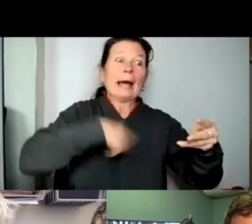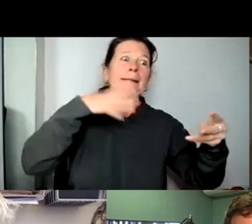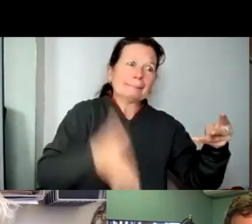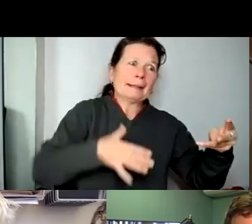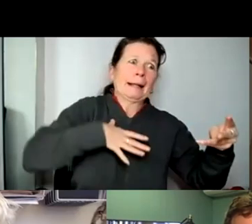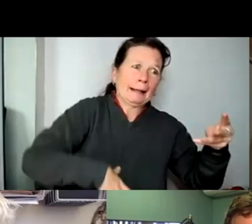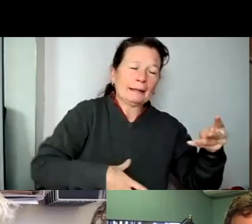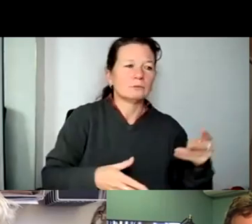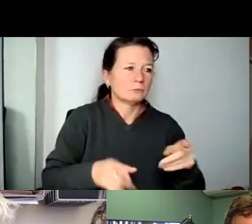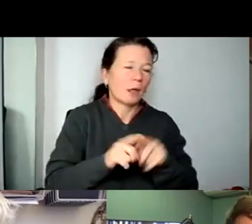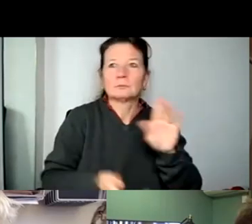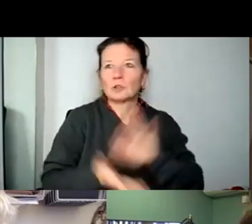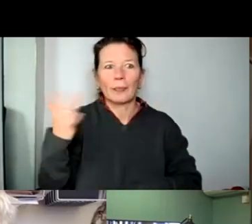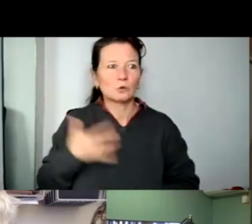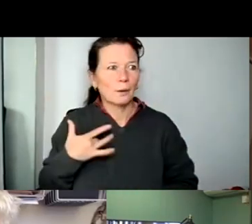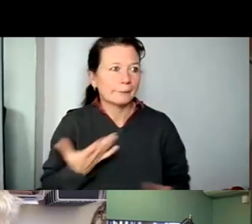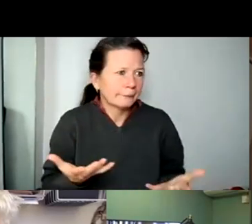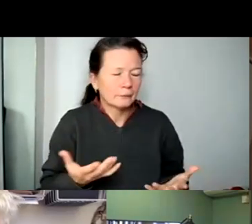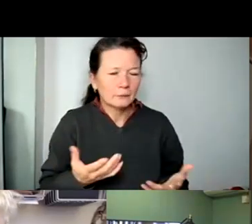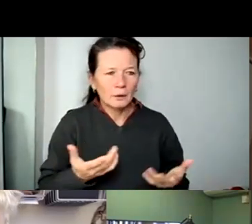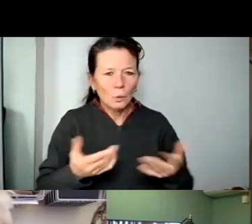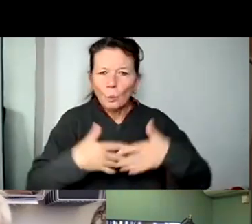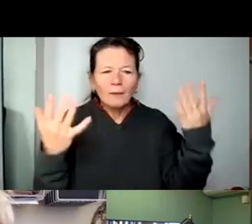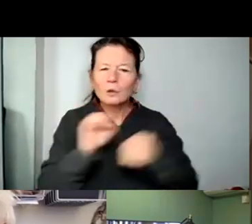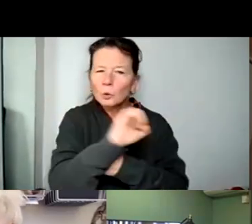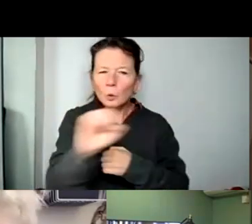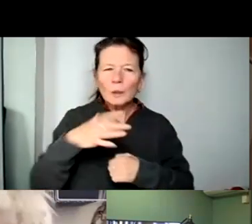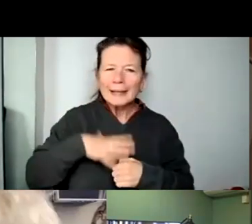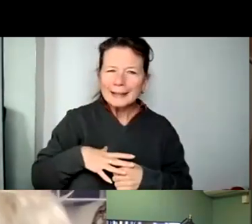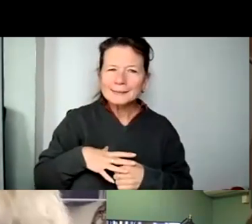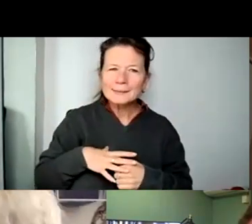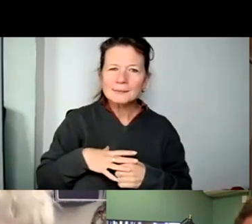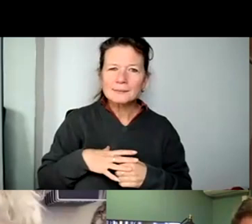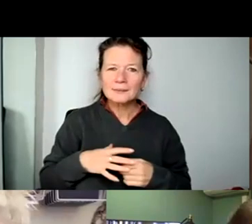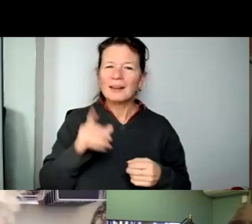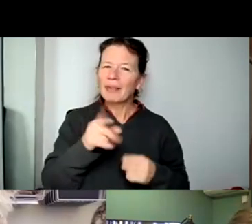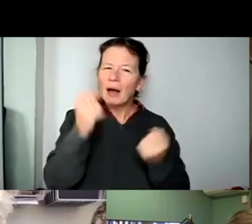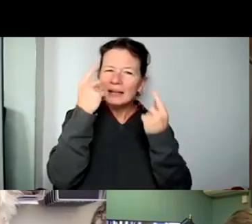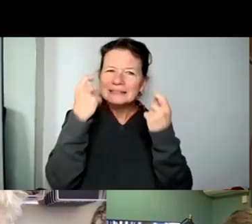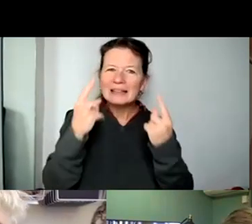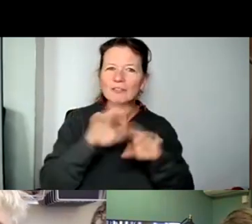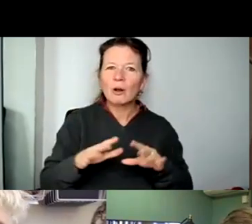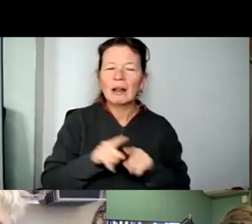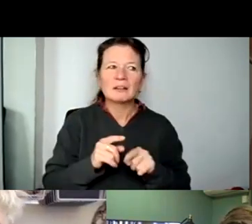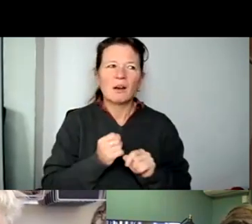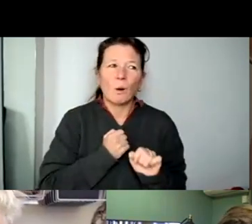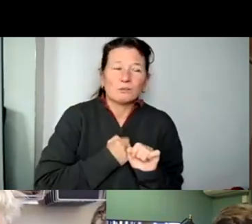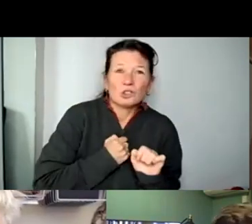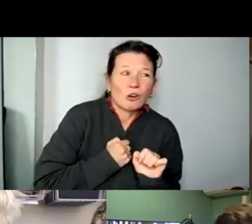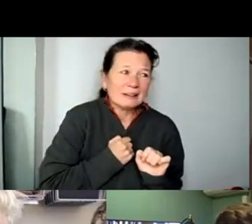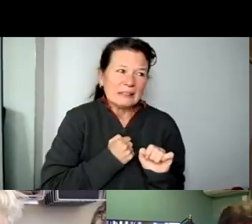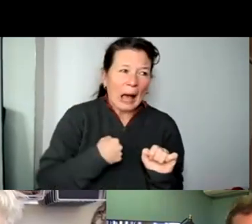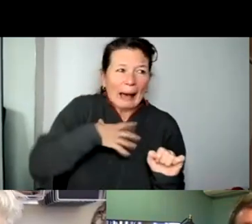going to manage it? Whatever it is, whatever your access requirement is, it's just that notion about not being unapologetic, you know,